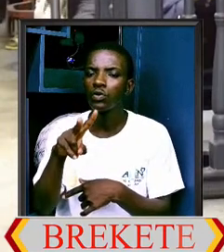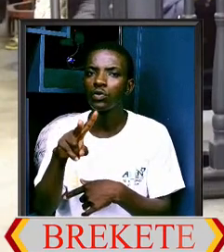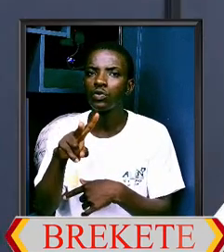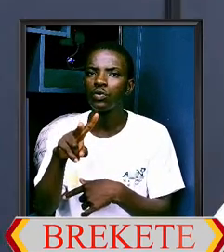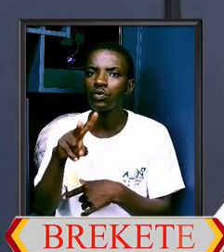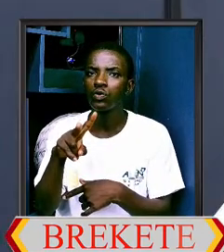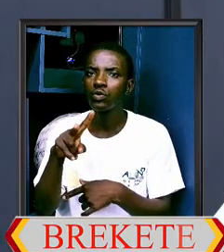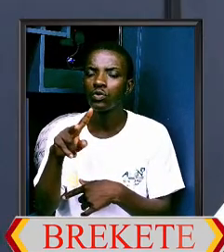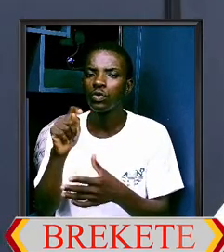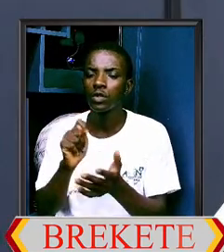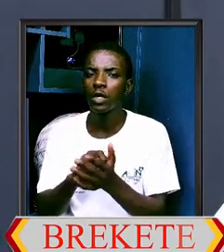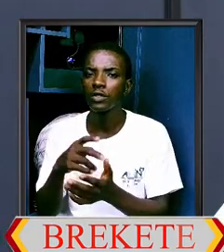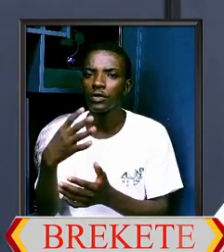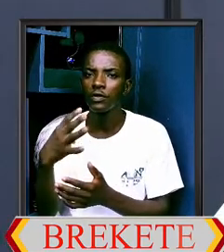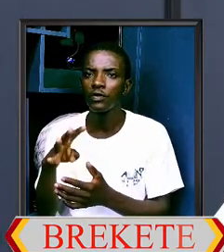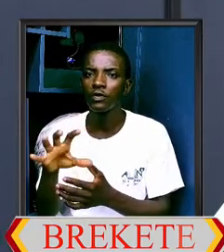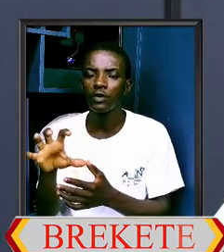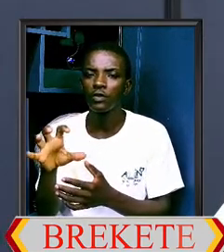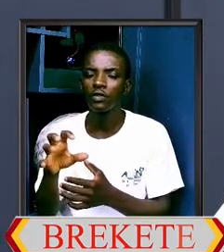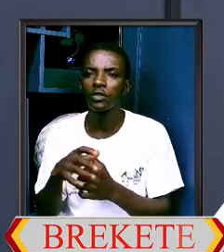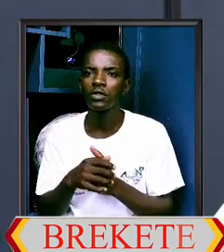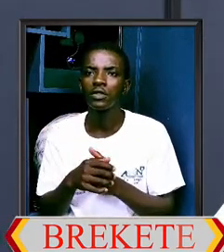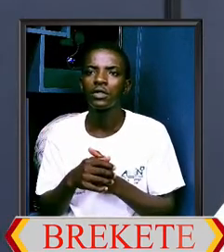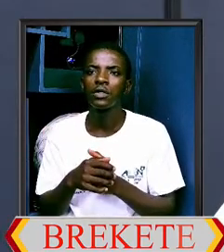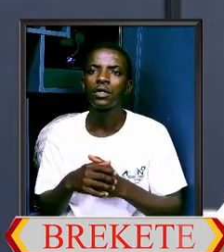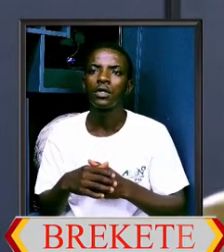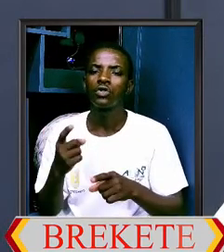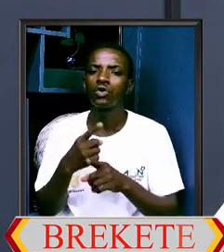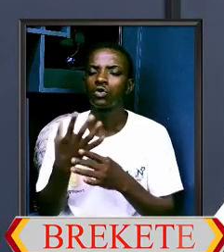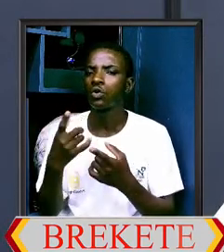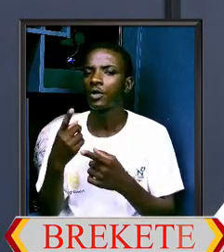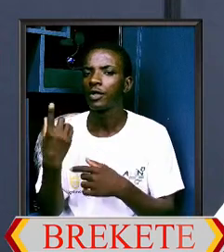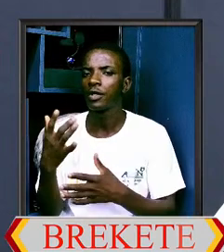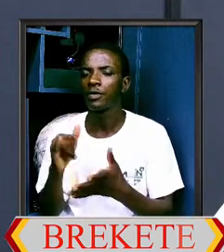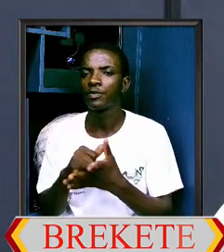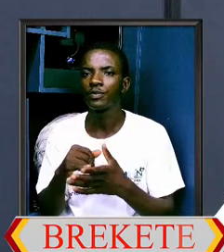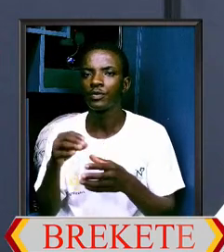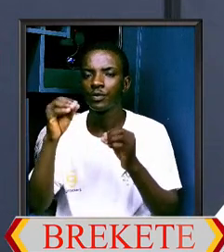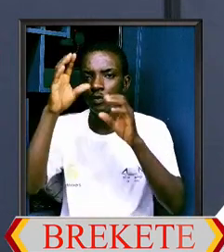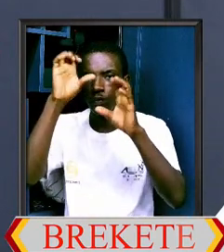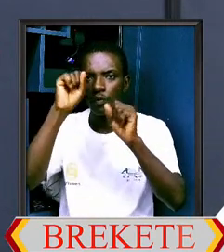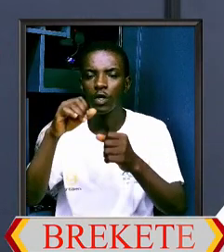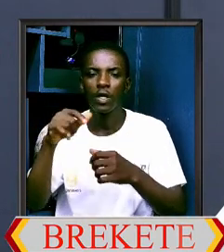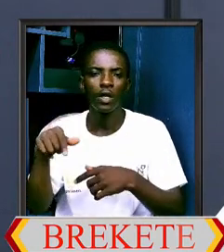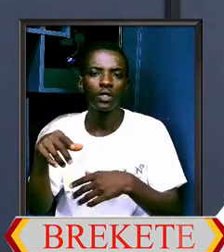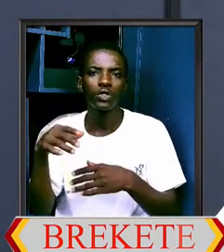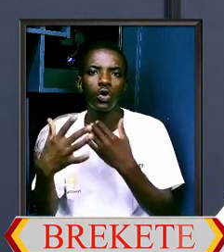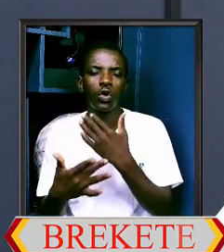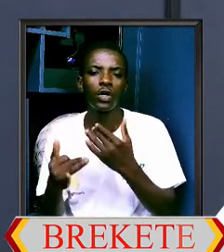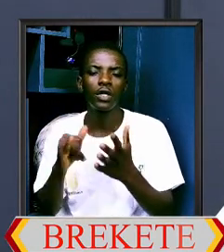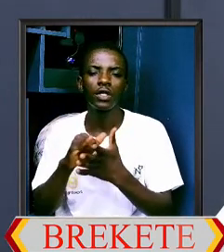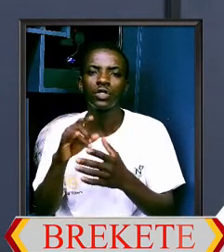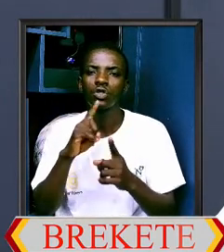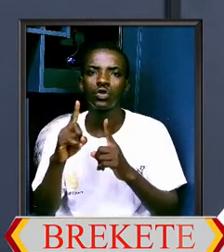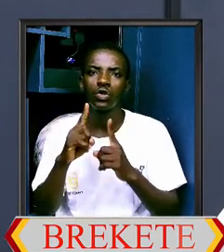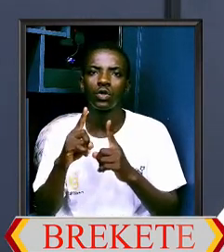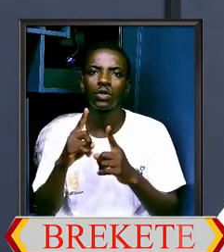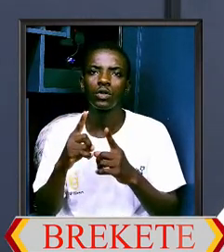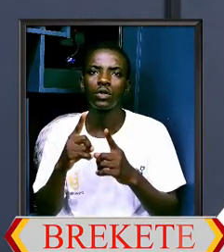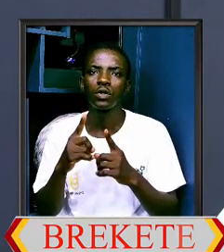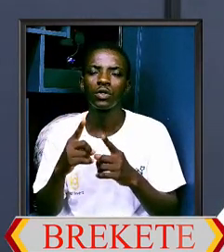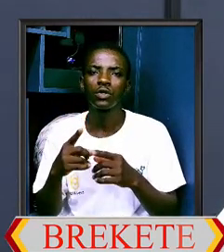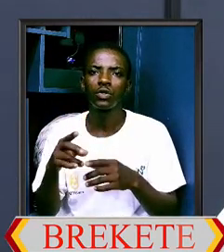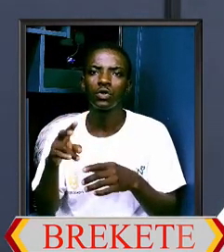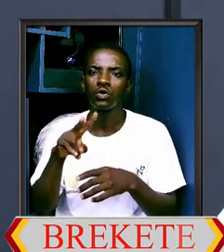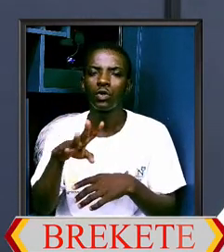2,500. Yes, Ogaranya, one talk. Thank you very much, my dear. Just one thing, ordinary president. This all year, where then they talk? Do you know